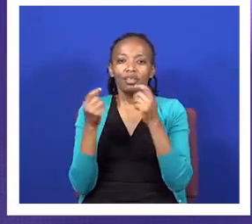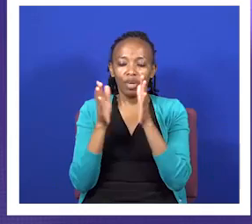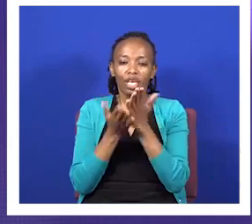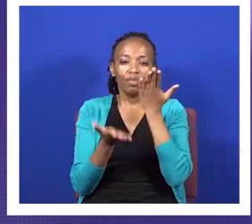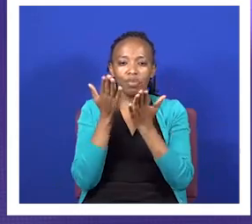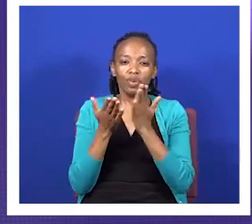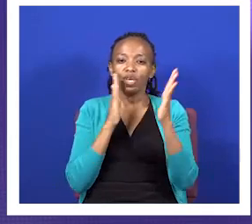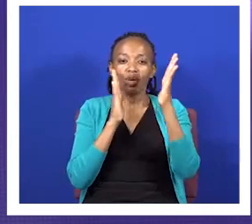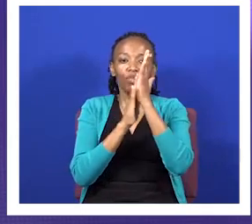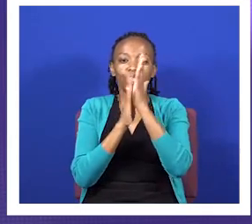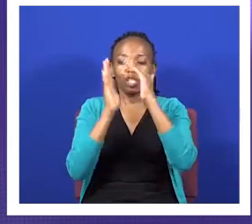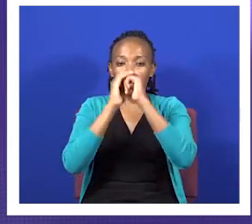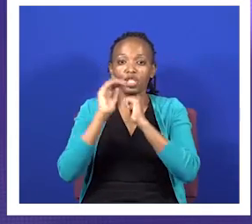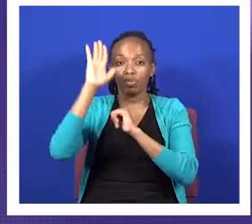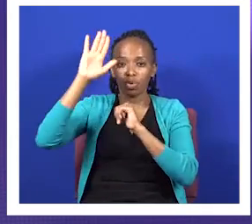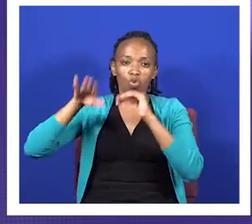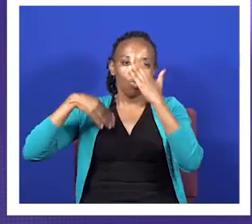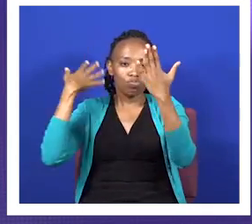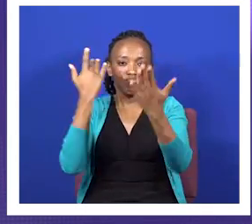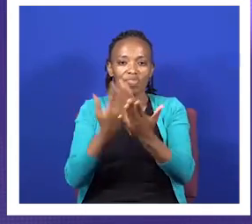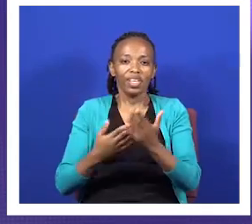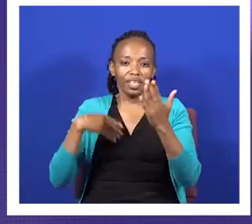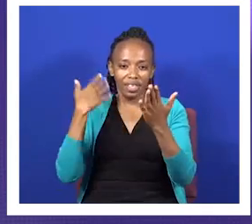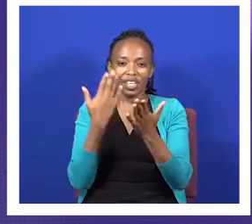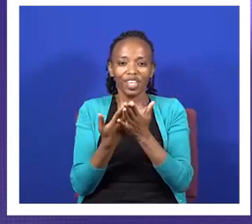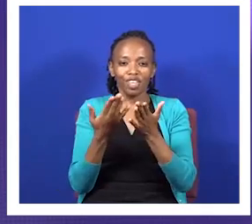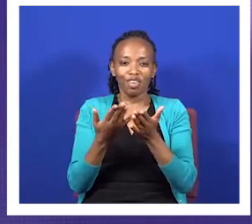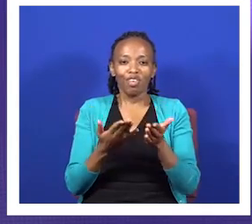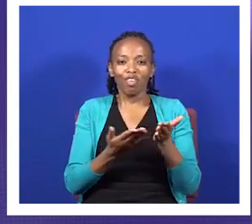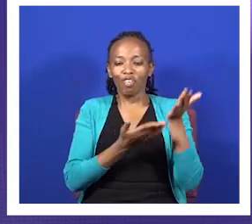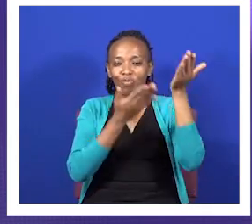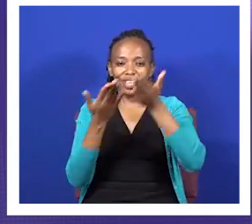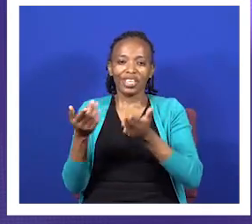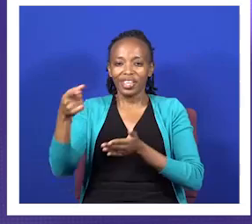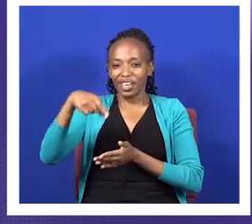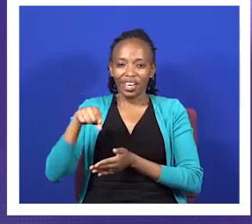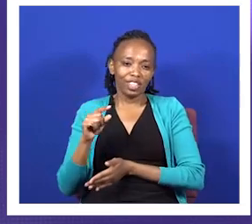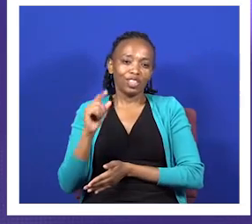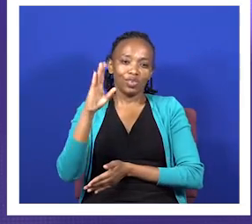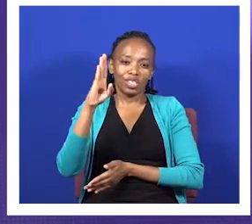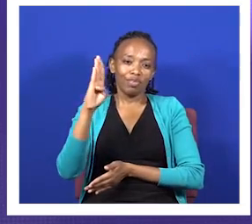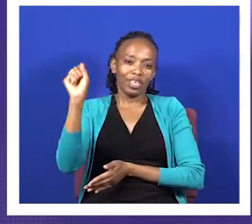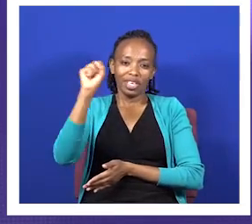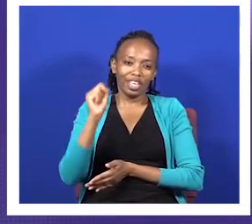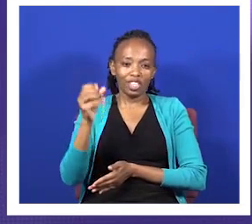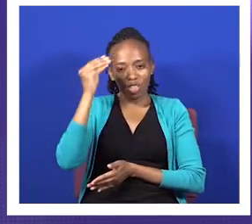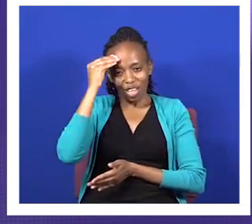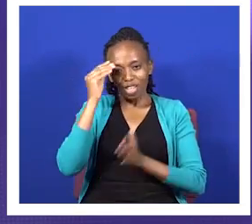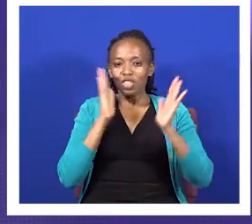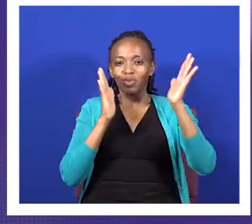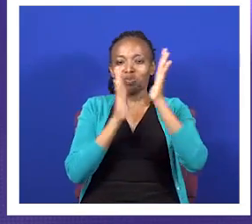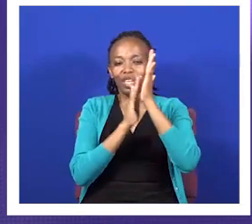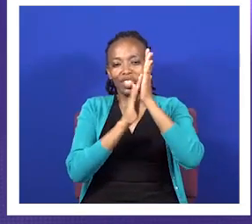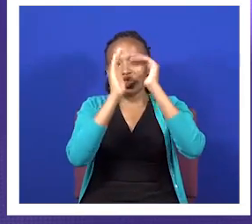and may we praise and worship you all the way. Thank you for bringing us to CBS to learn to praise